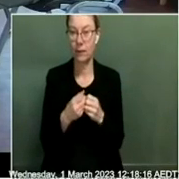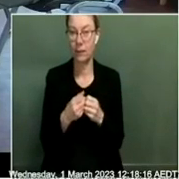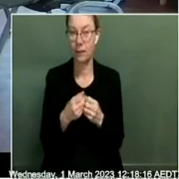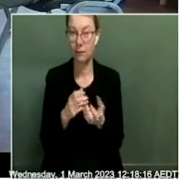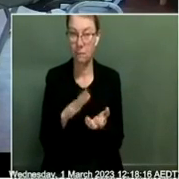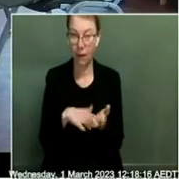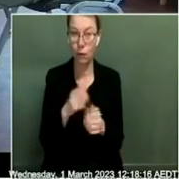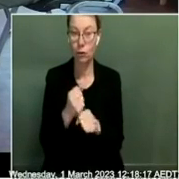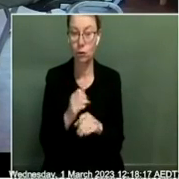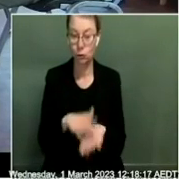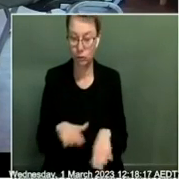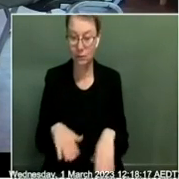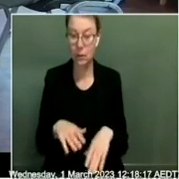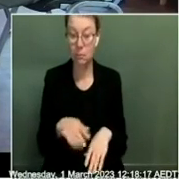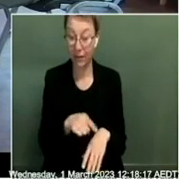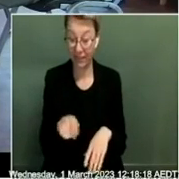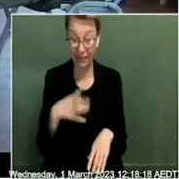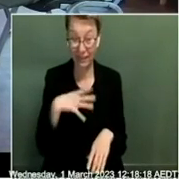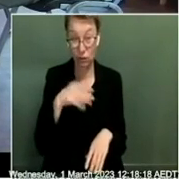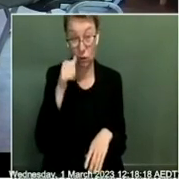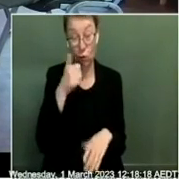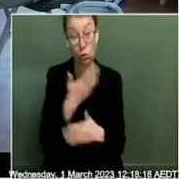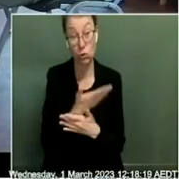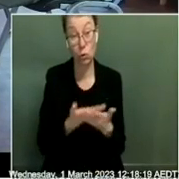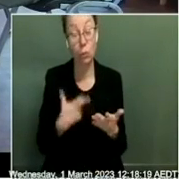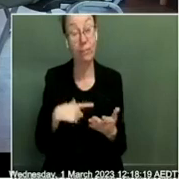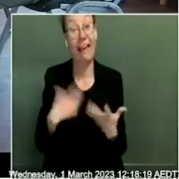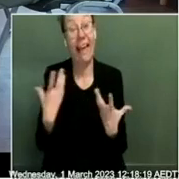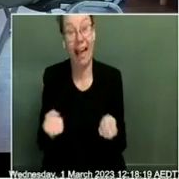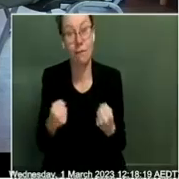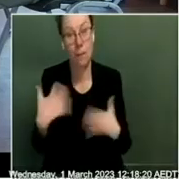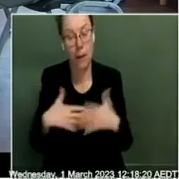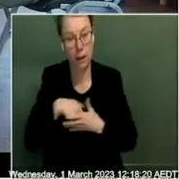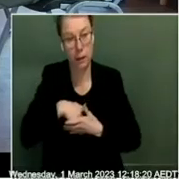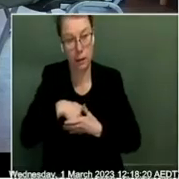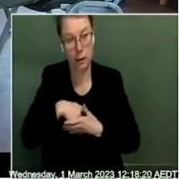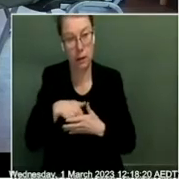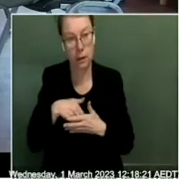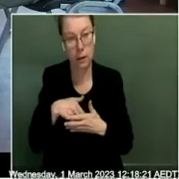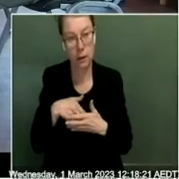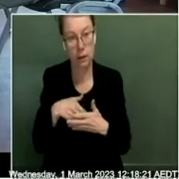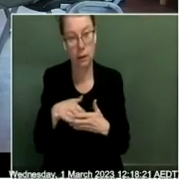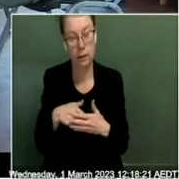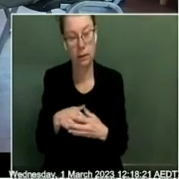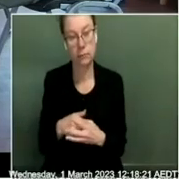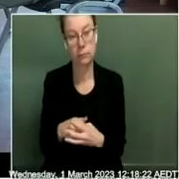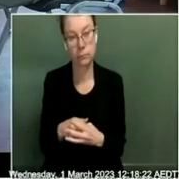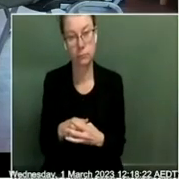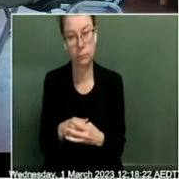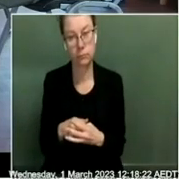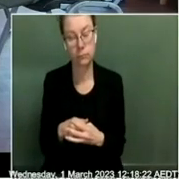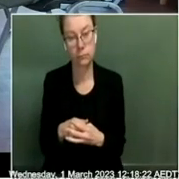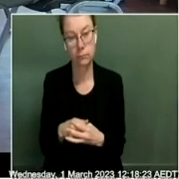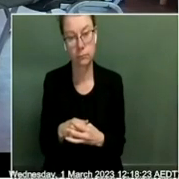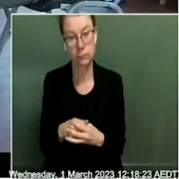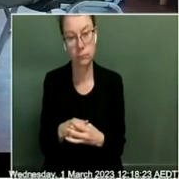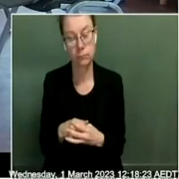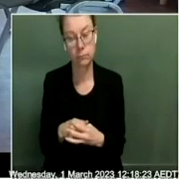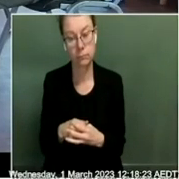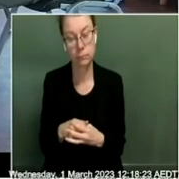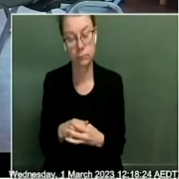pain. And that's when we start turning and facing one another. Or reconciliation, I believe. She showed me a lot,